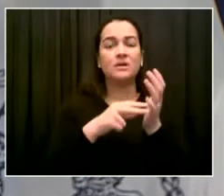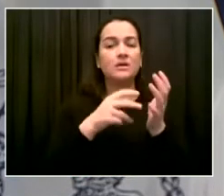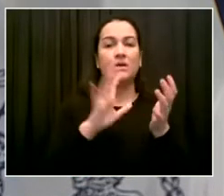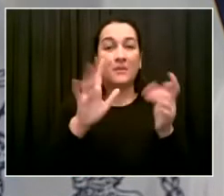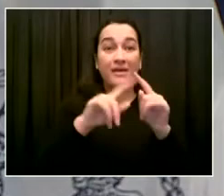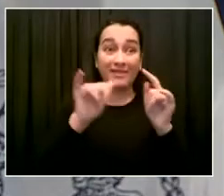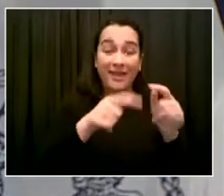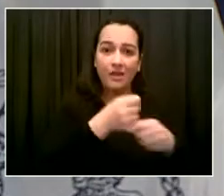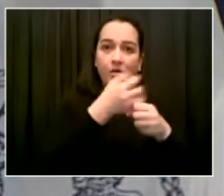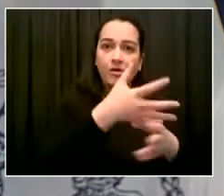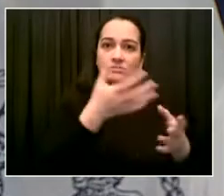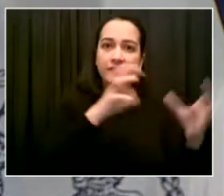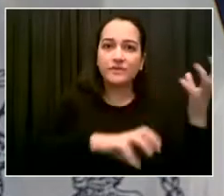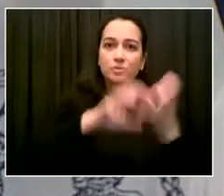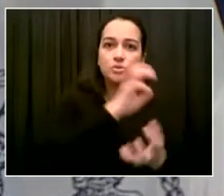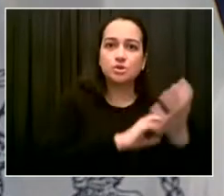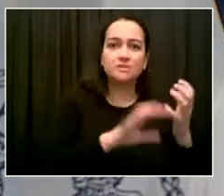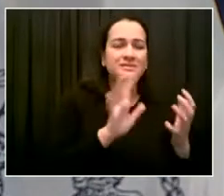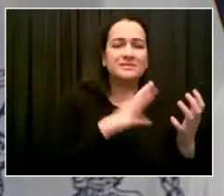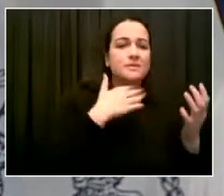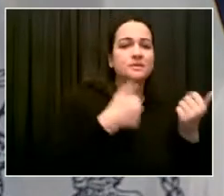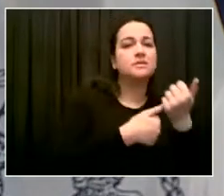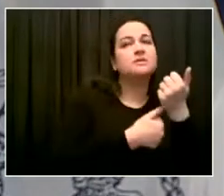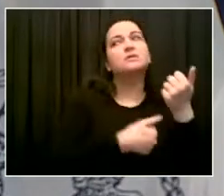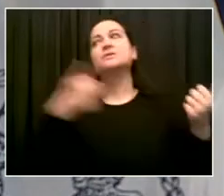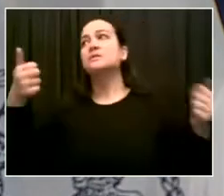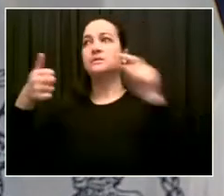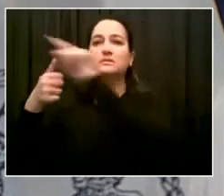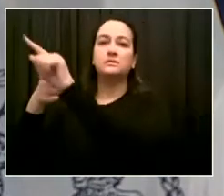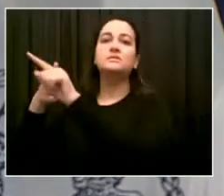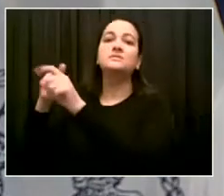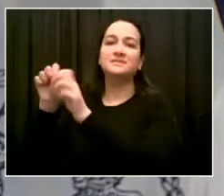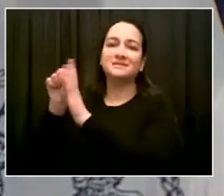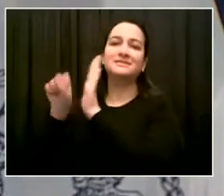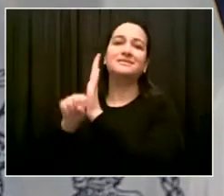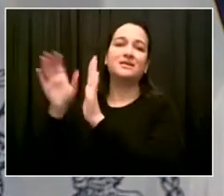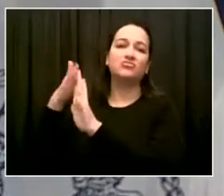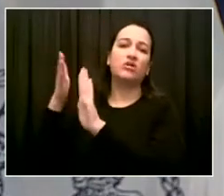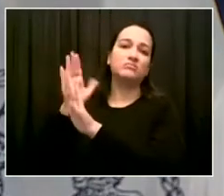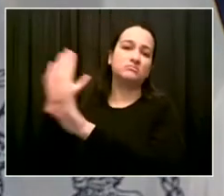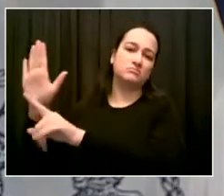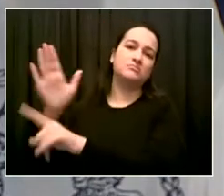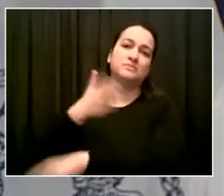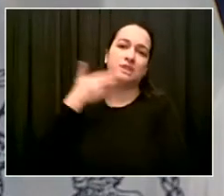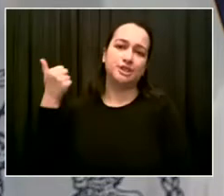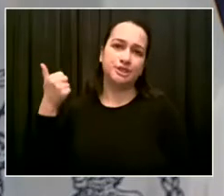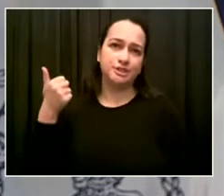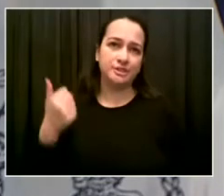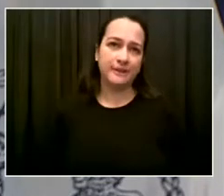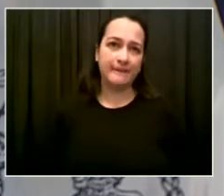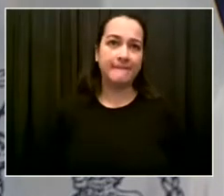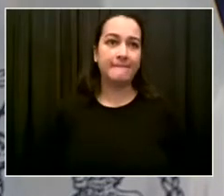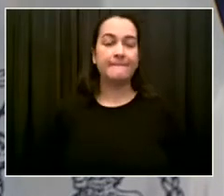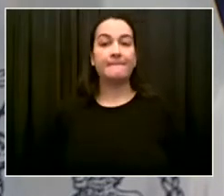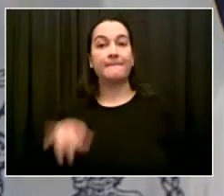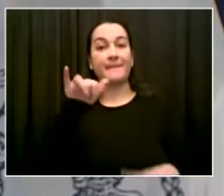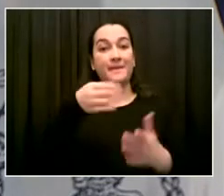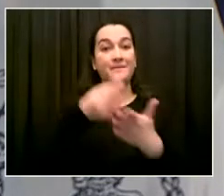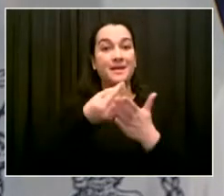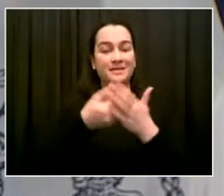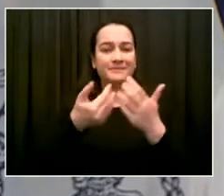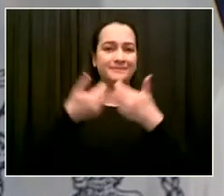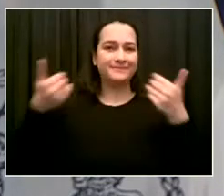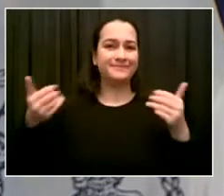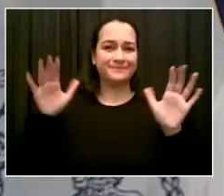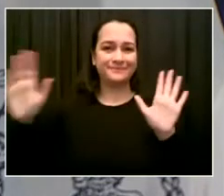budget. And I think we did a good thing in these last few years by clarifying that, really creating accountability. So that's the